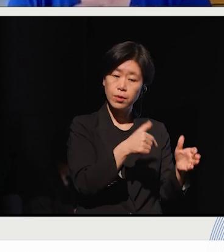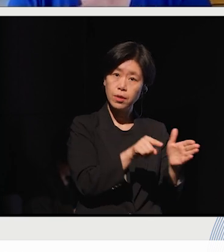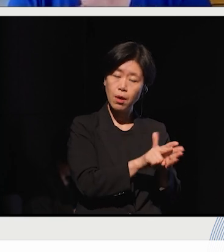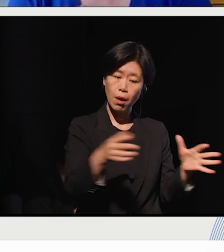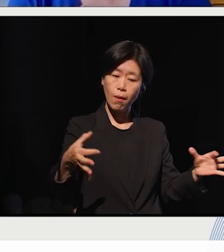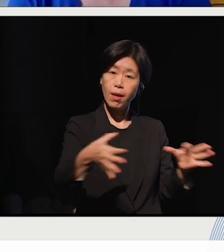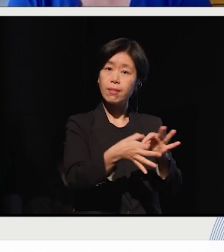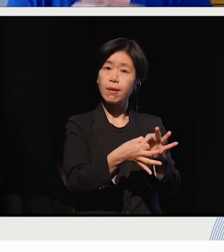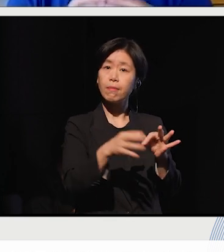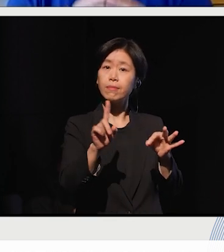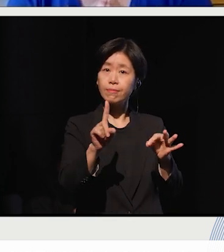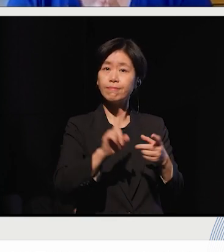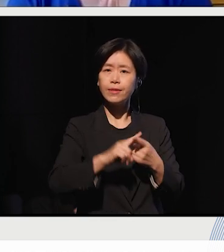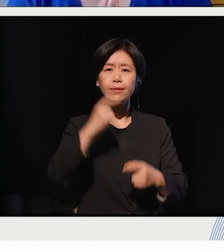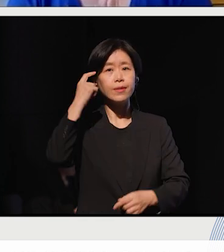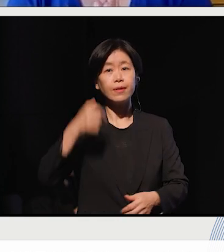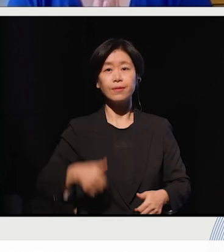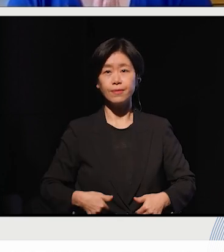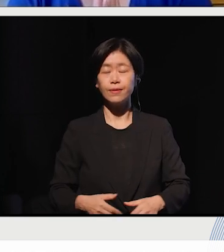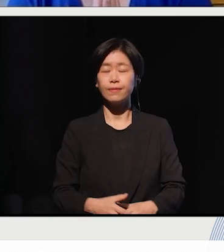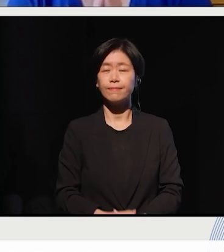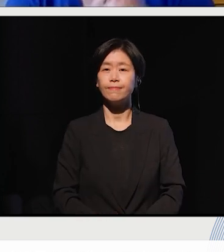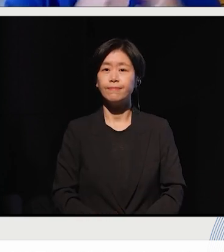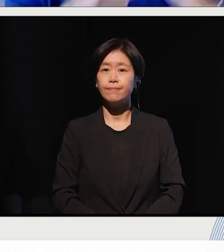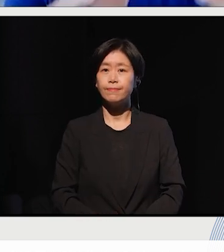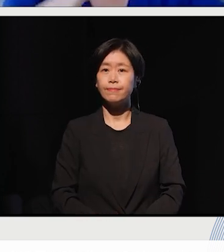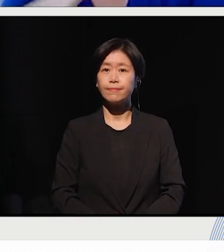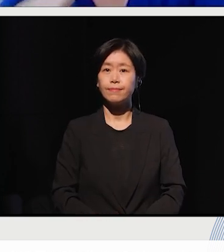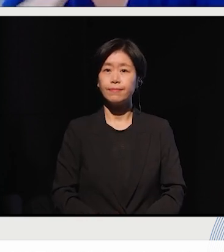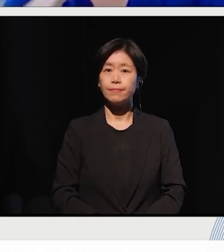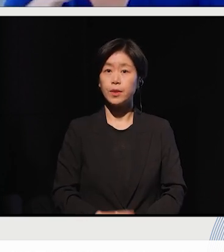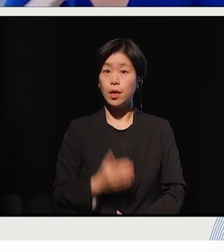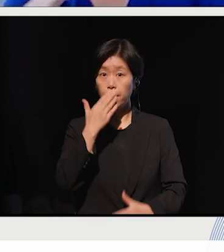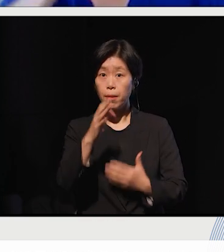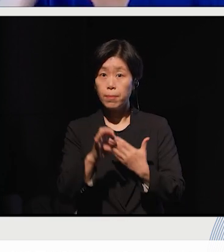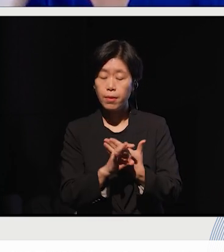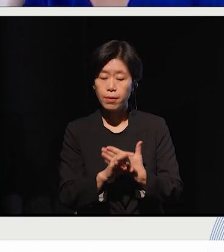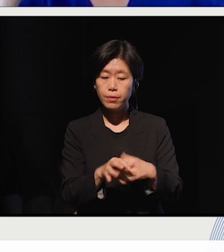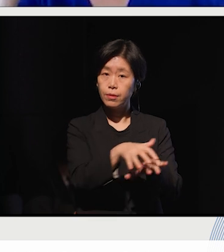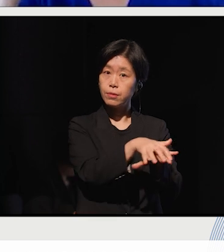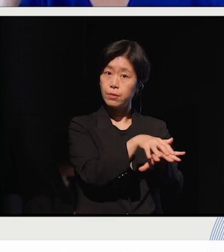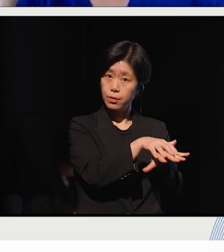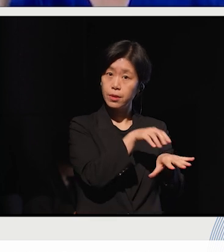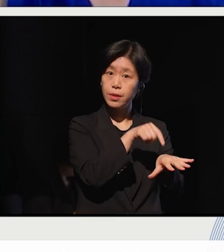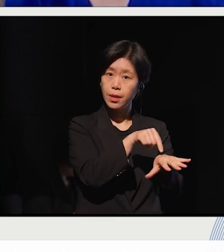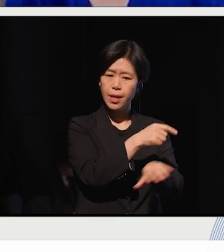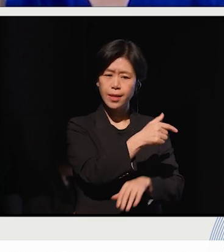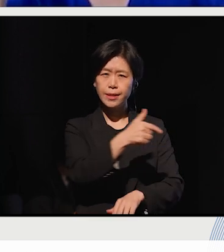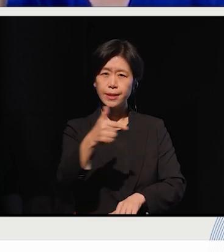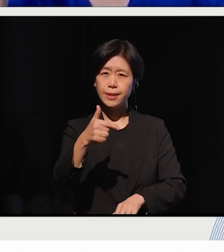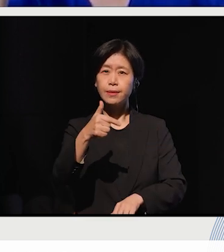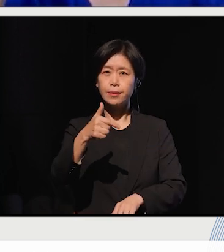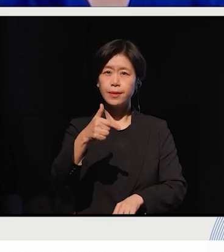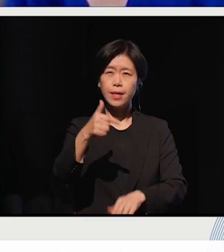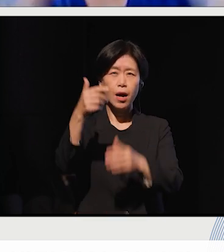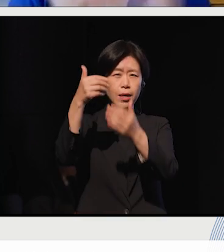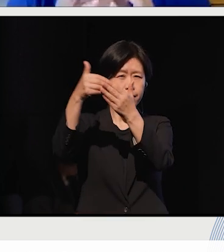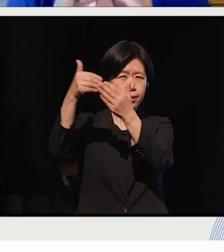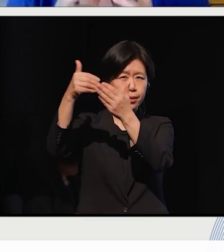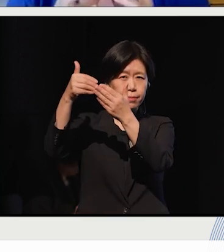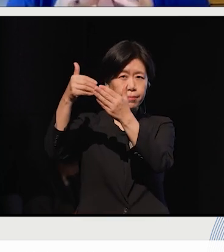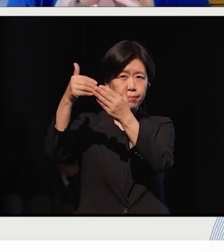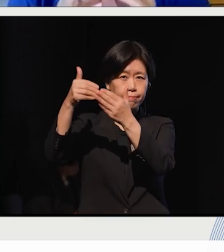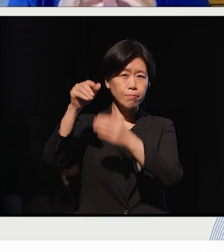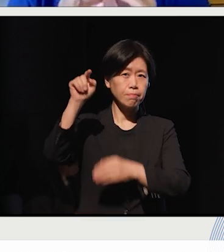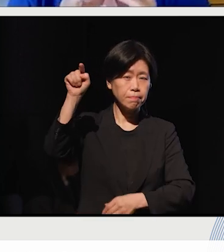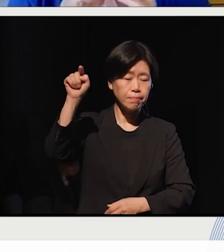to accessibility. And if possible, you want to go from the organizational large picture institutional structure down to